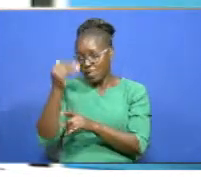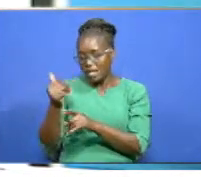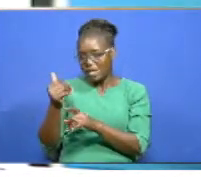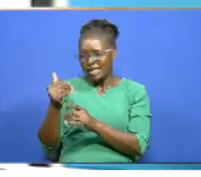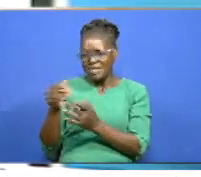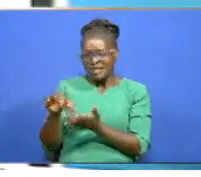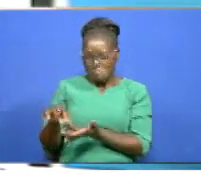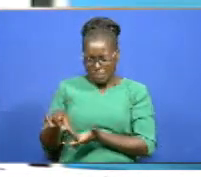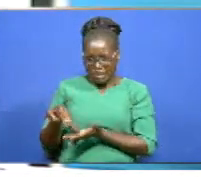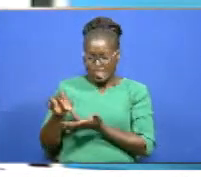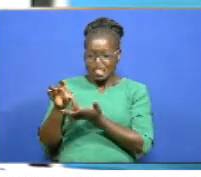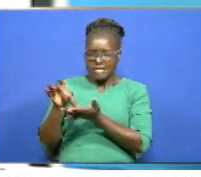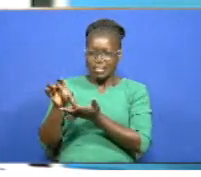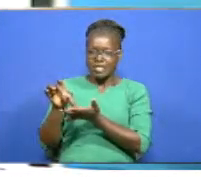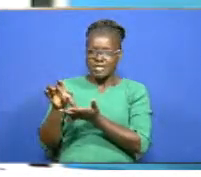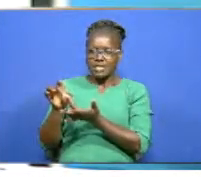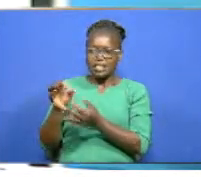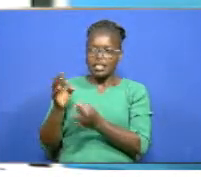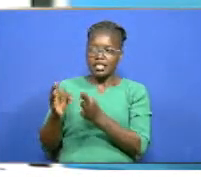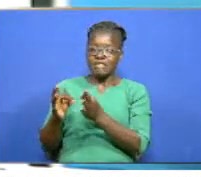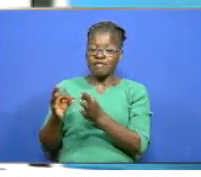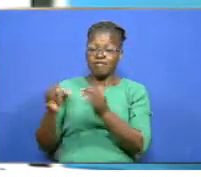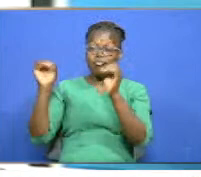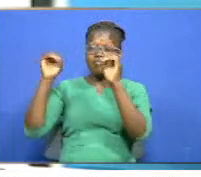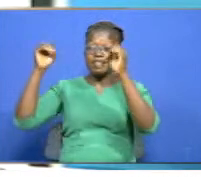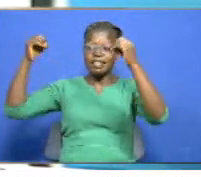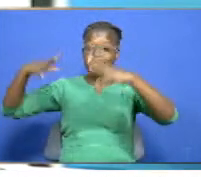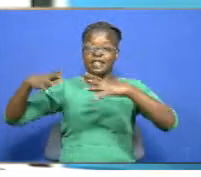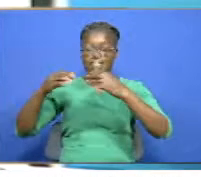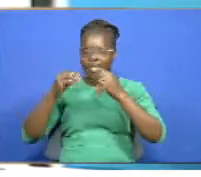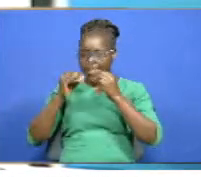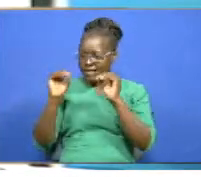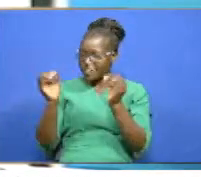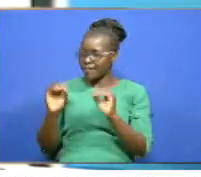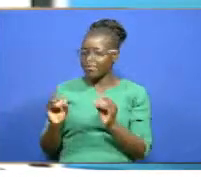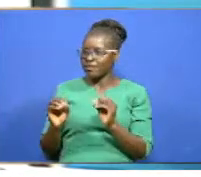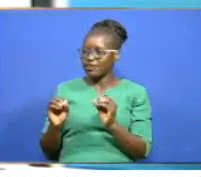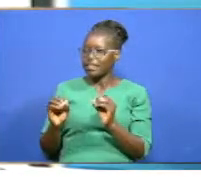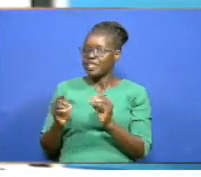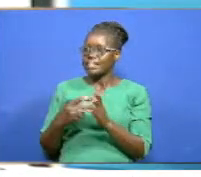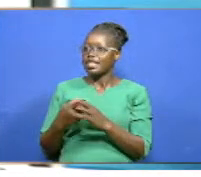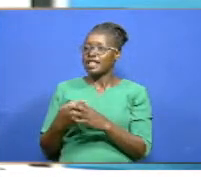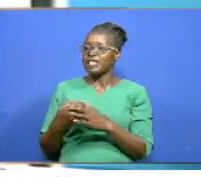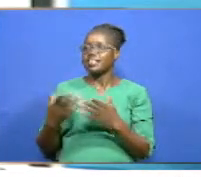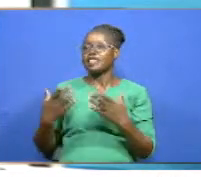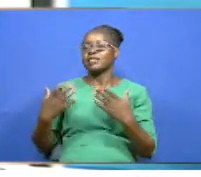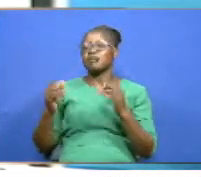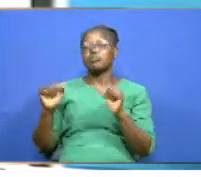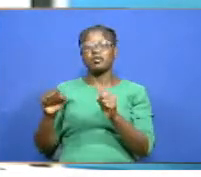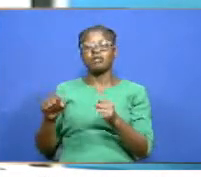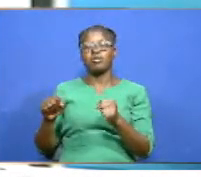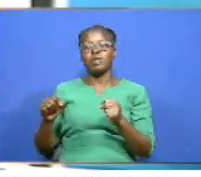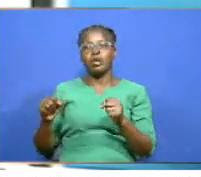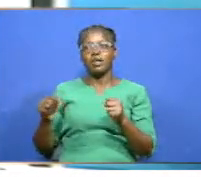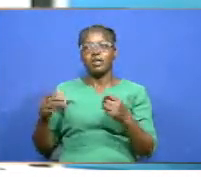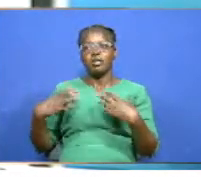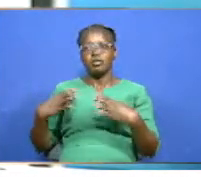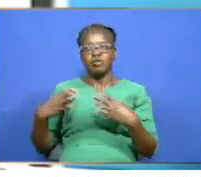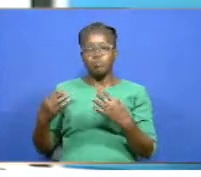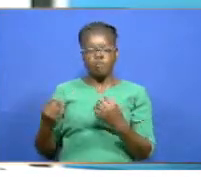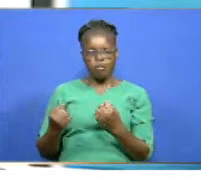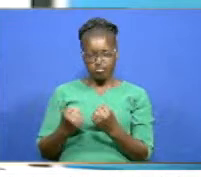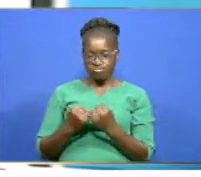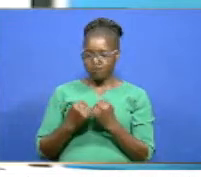prestigious, and if the rollout is not very clear, there is possibility of people in high-ranking, people with high powers